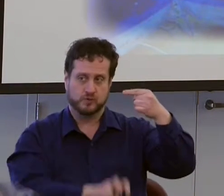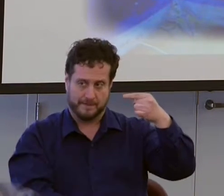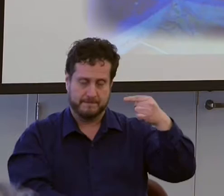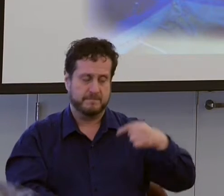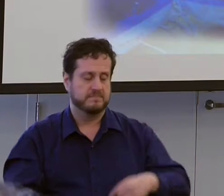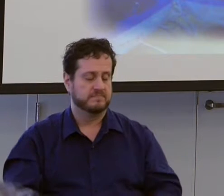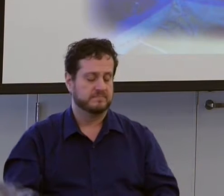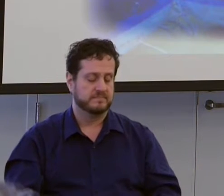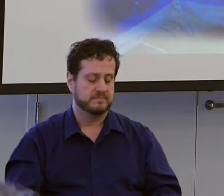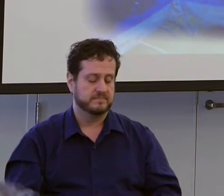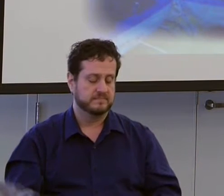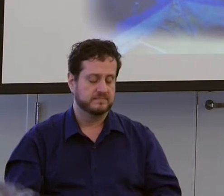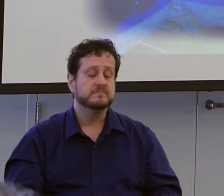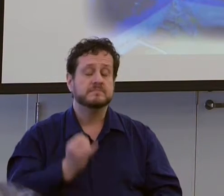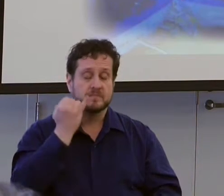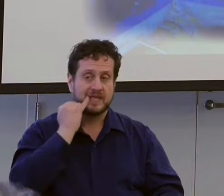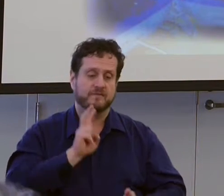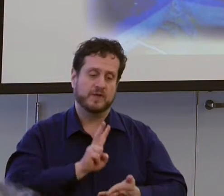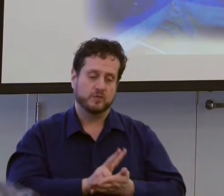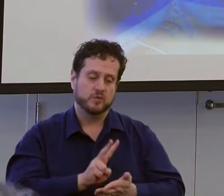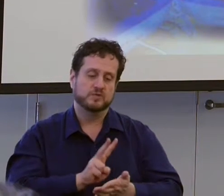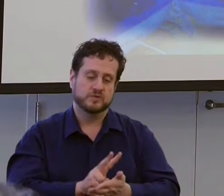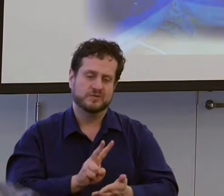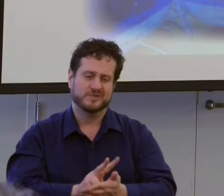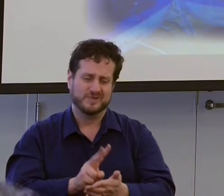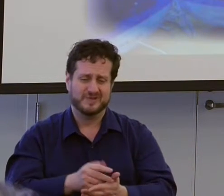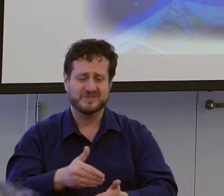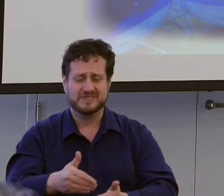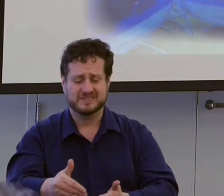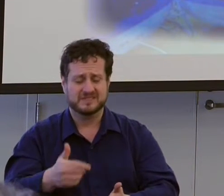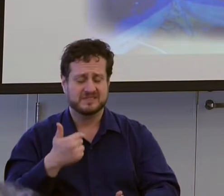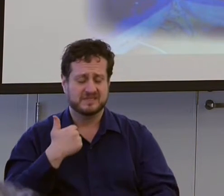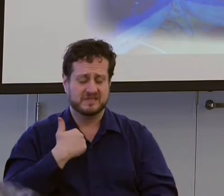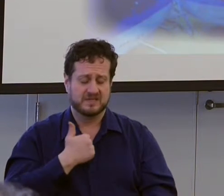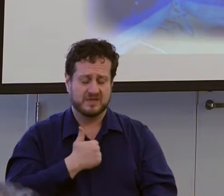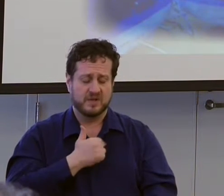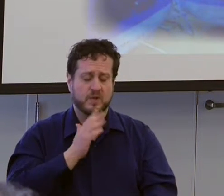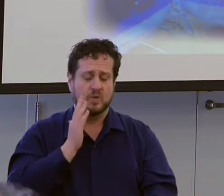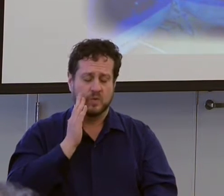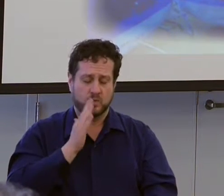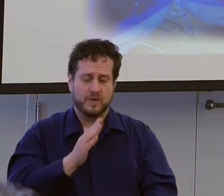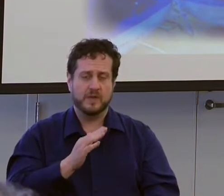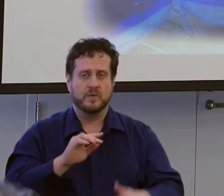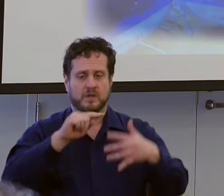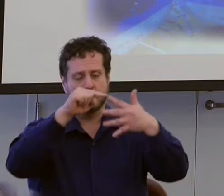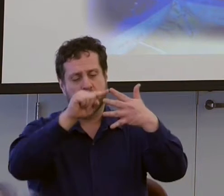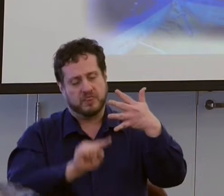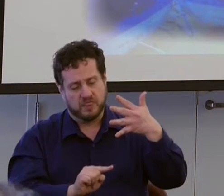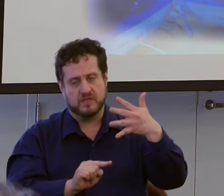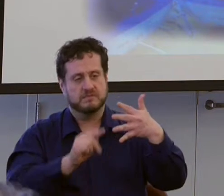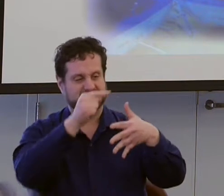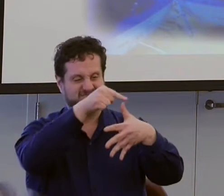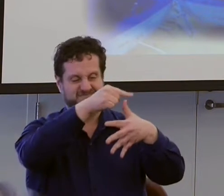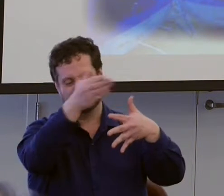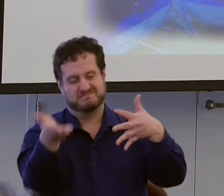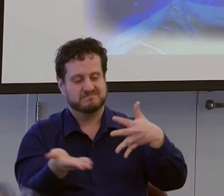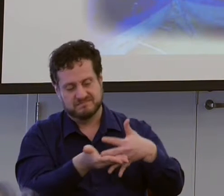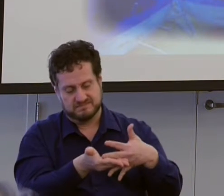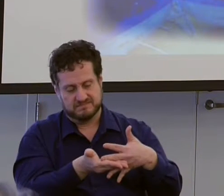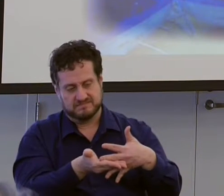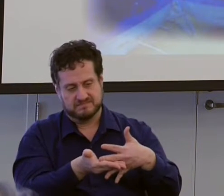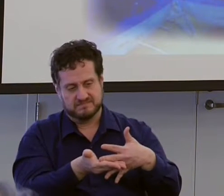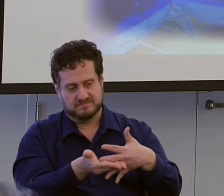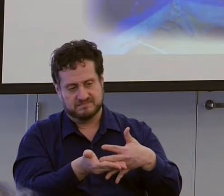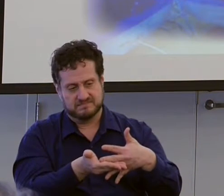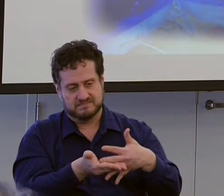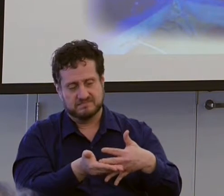And if we get on a losing streak because of my injury, then we're going to plummet to the middle of the pack. And if